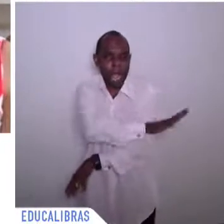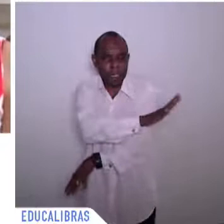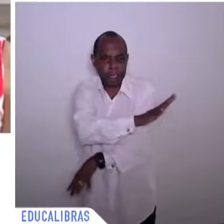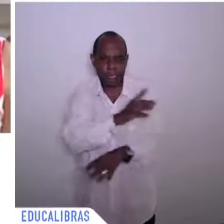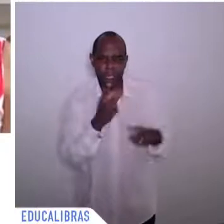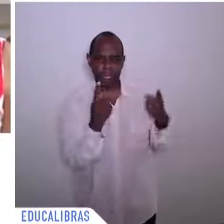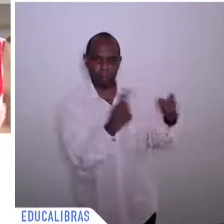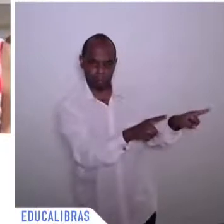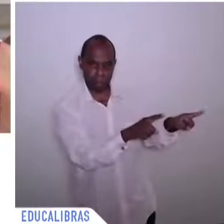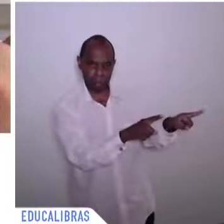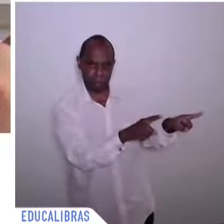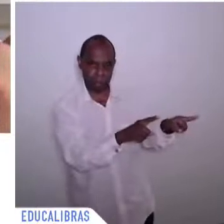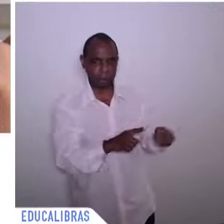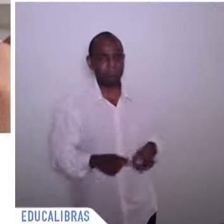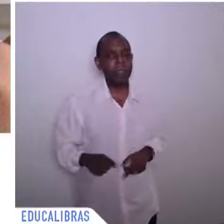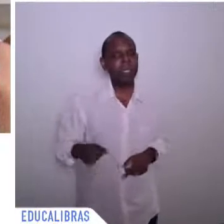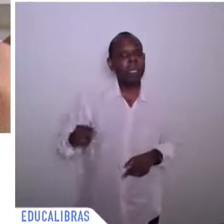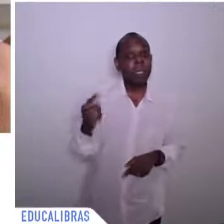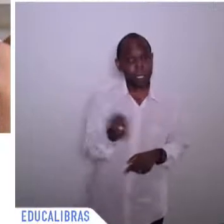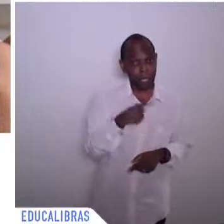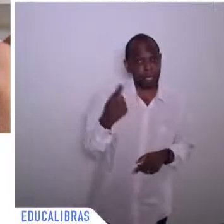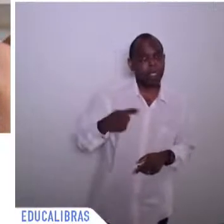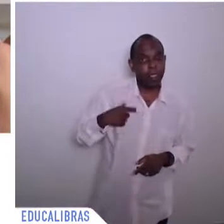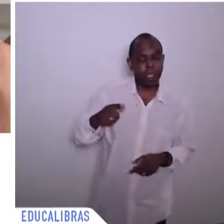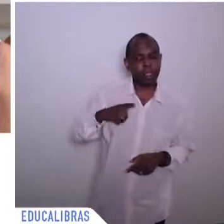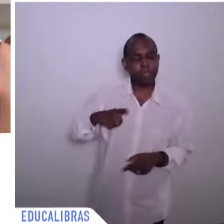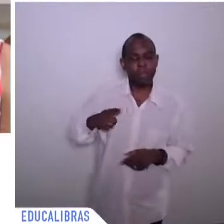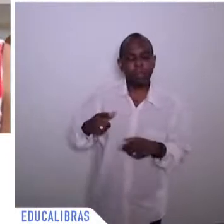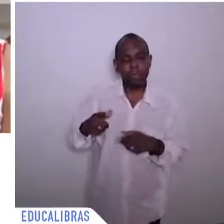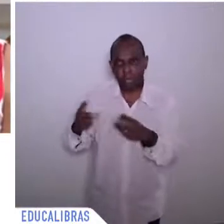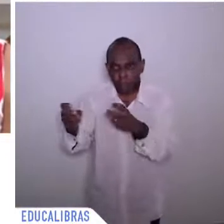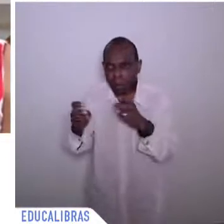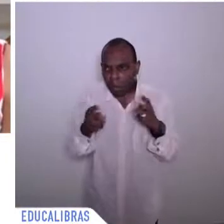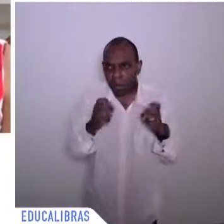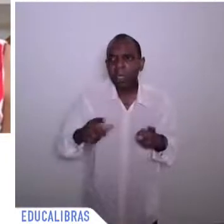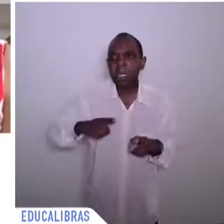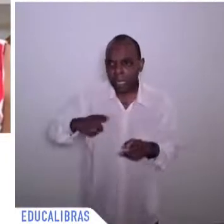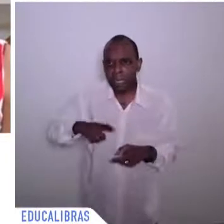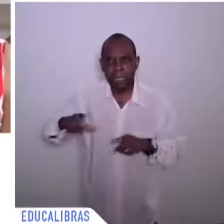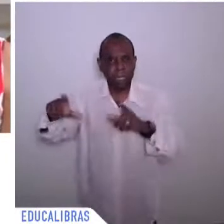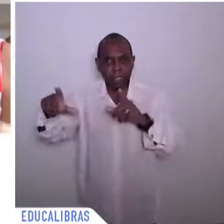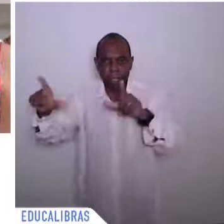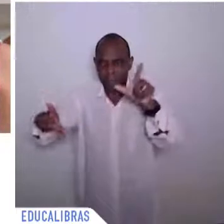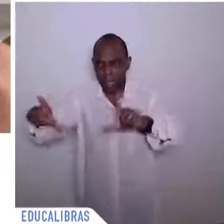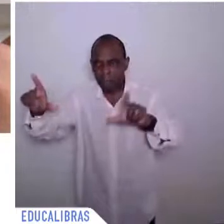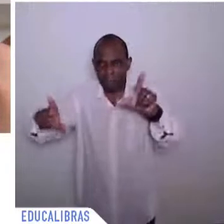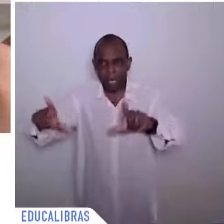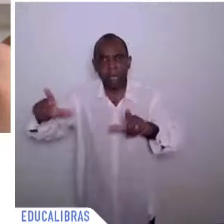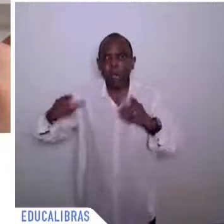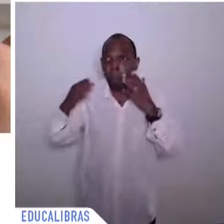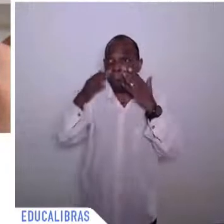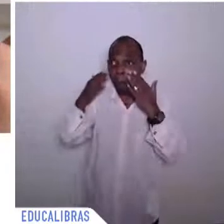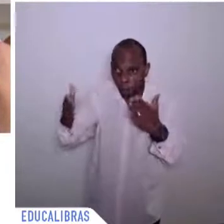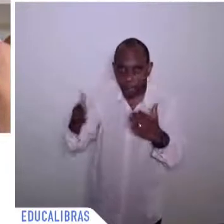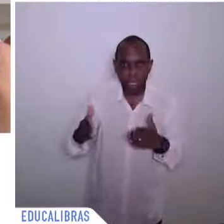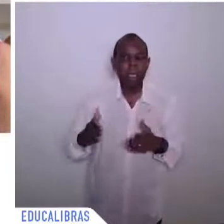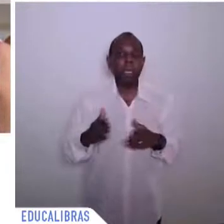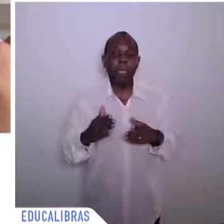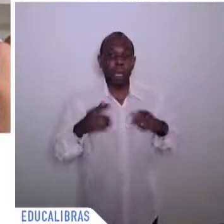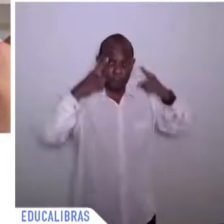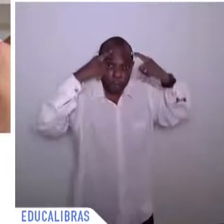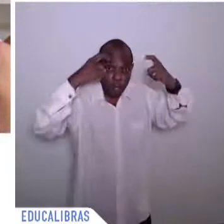carried during the pandemics, we found that media does cover episodes of violence